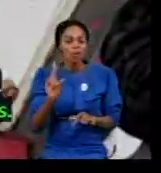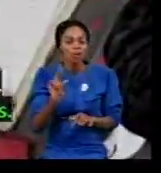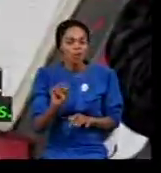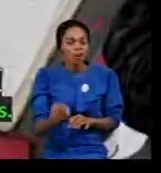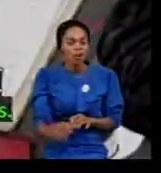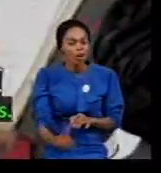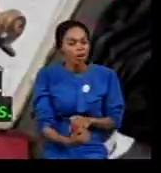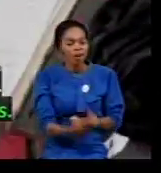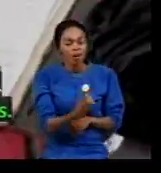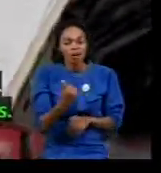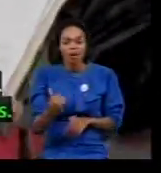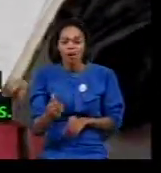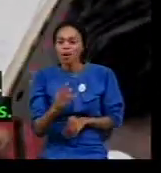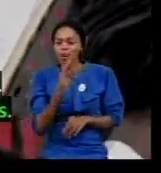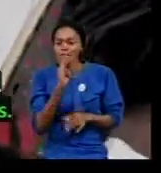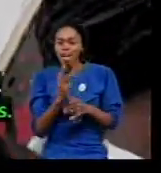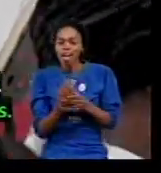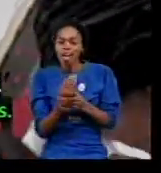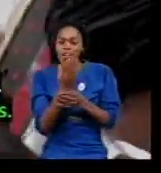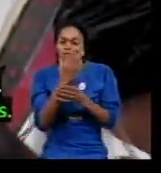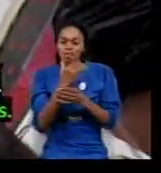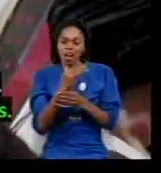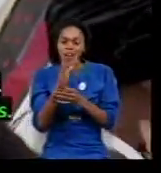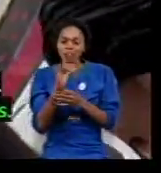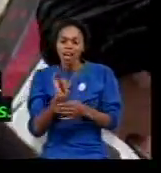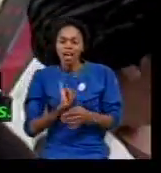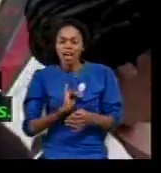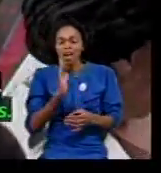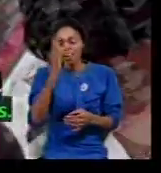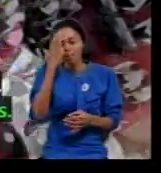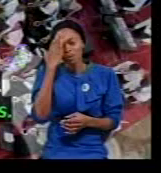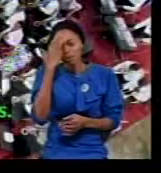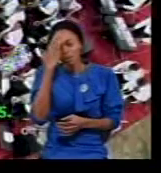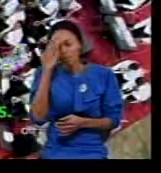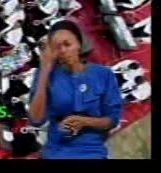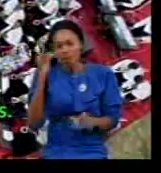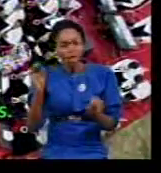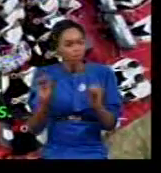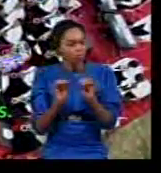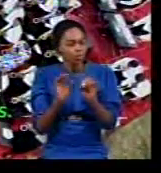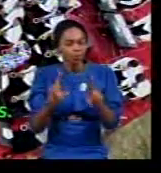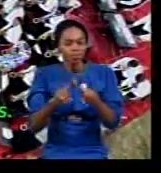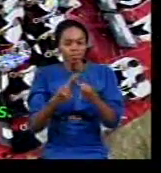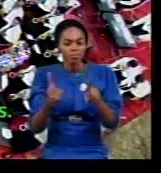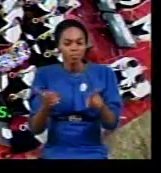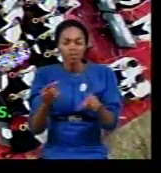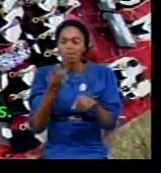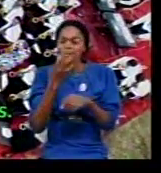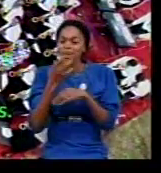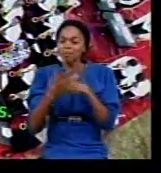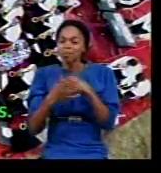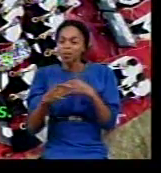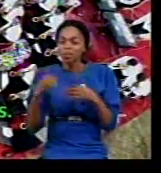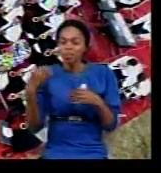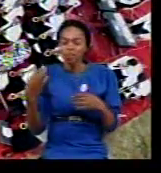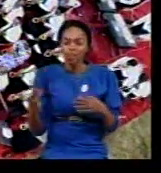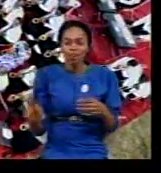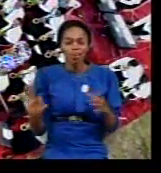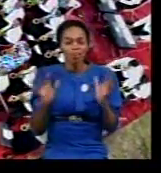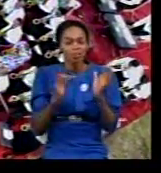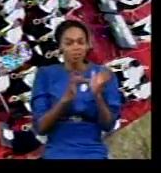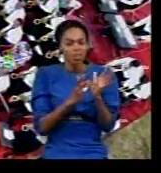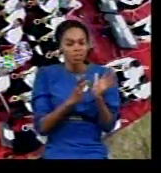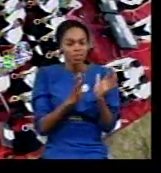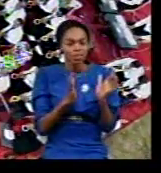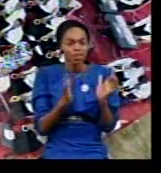if thou, that's Peter's language, and God is throwing back into you, I know that now I said I've delivered it into your hand, but I know you are going to be